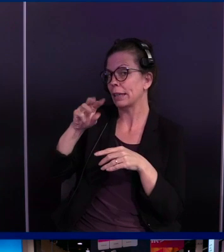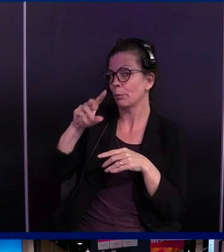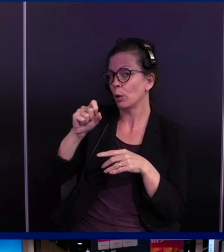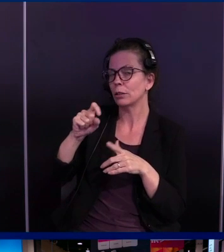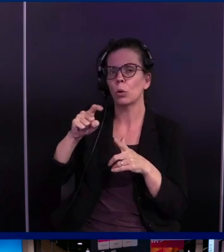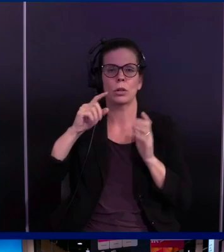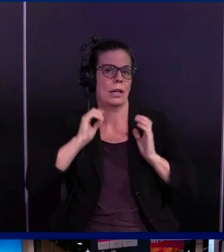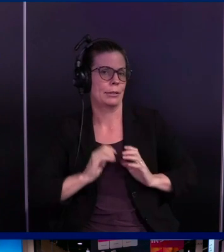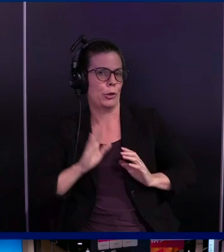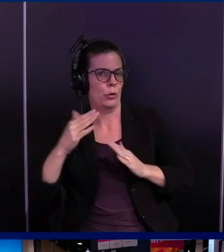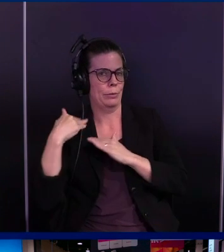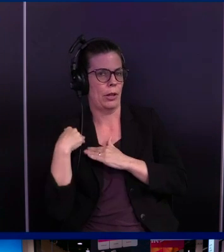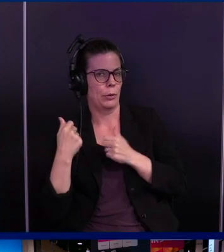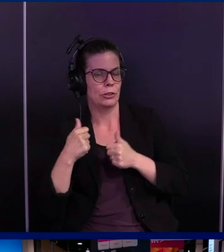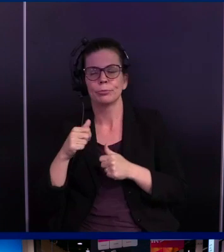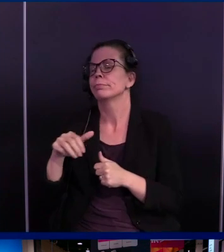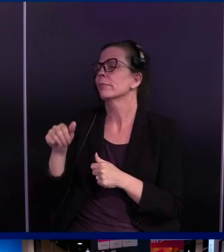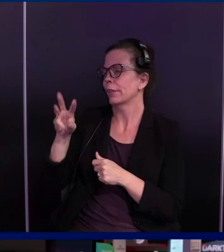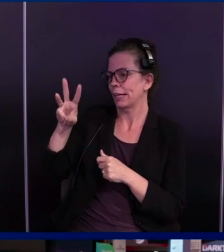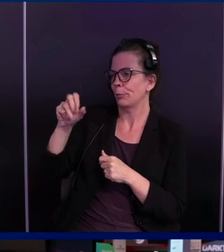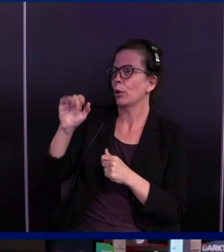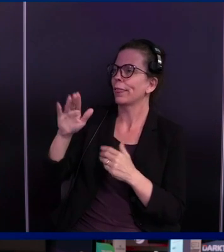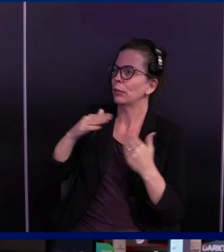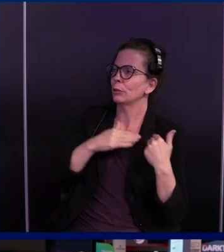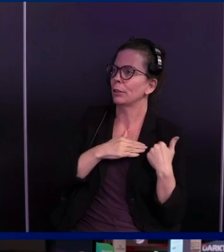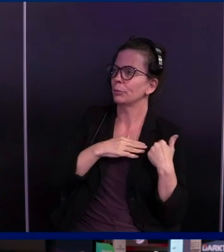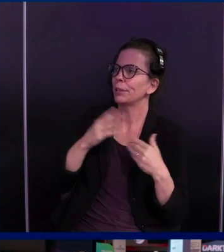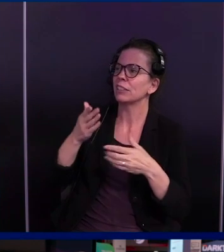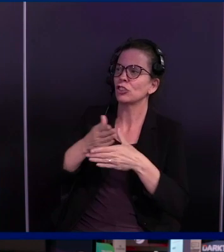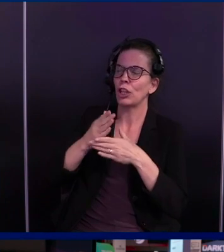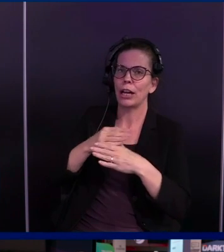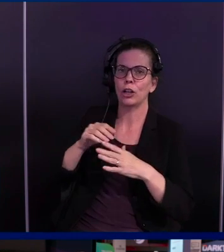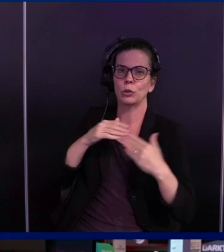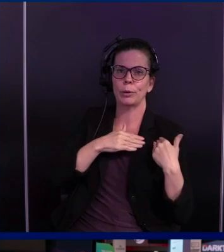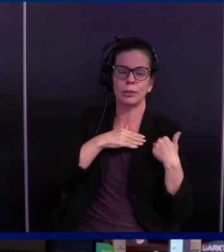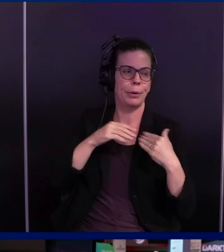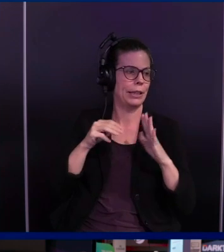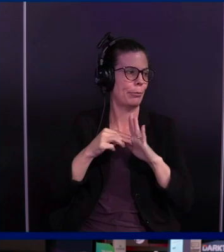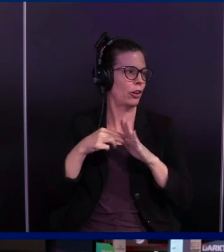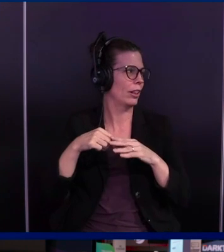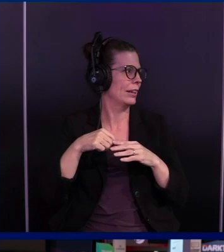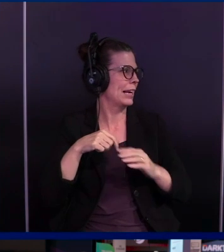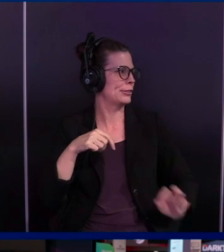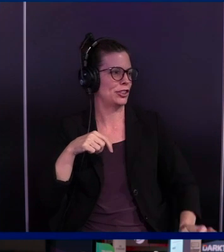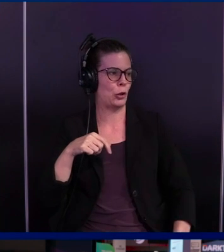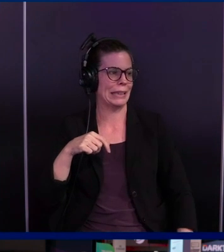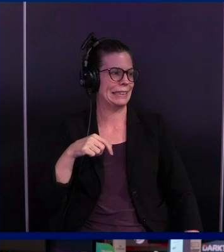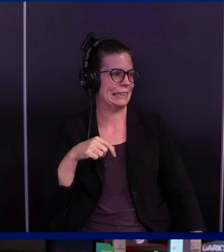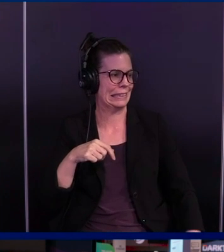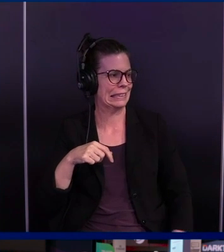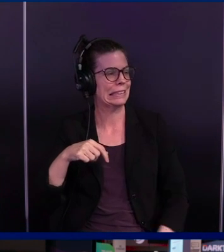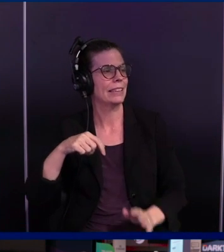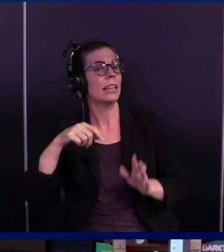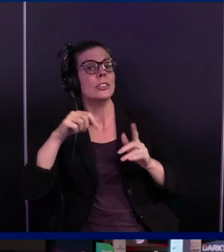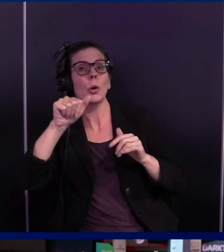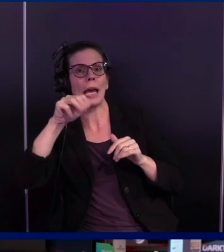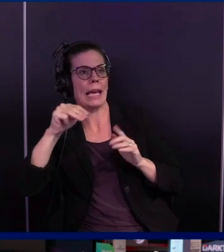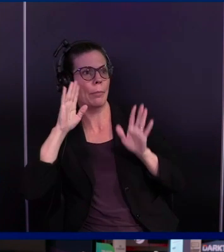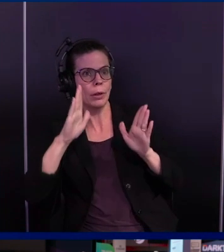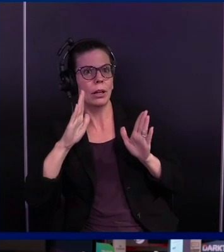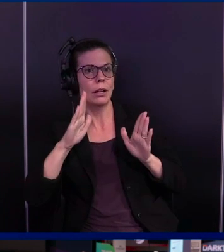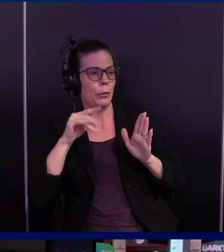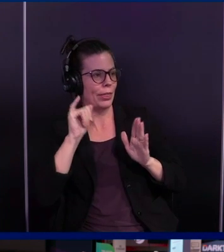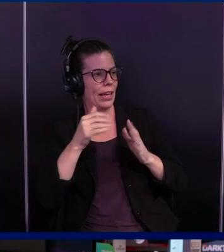customer's responsibility? that would be an AWS responsibility. So part of our shared responsibility model. Exactly. Oh, we caught AM's attention with that, I love